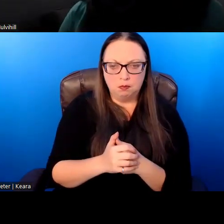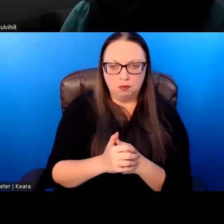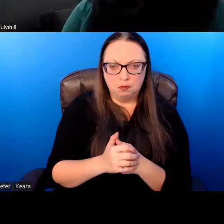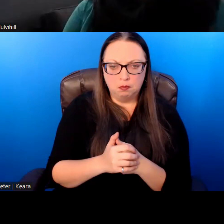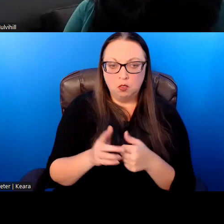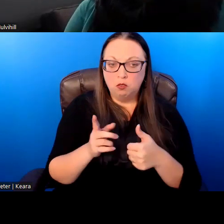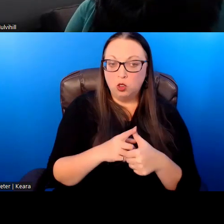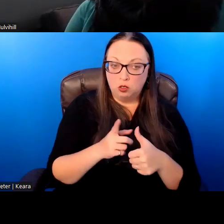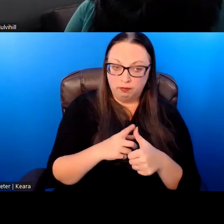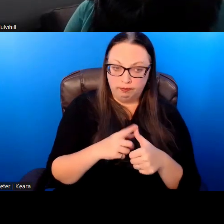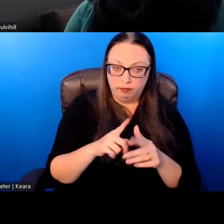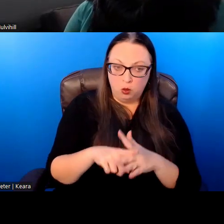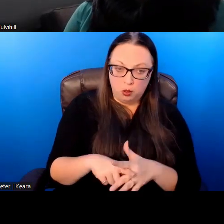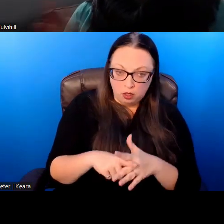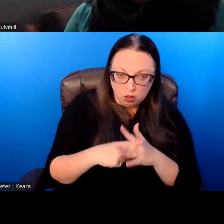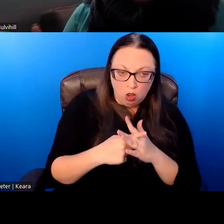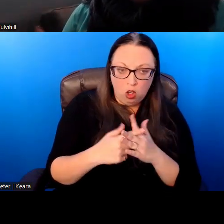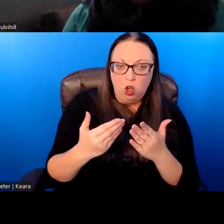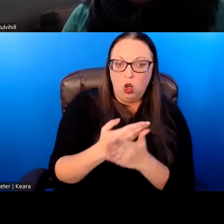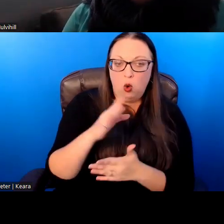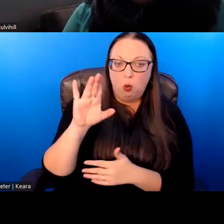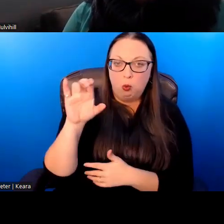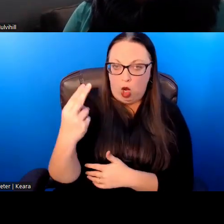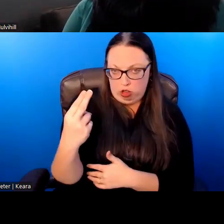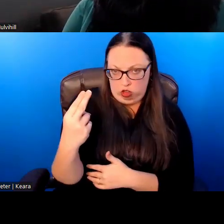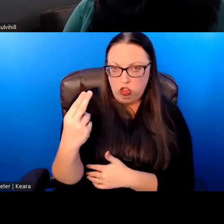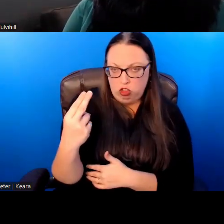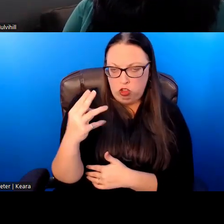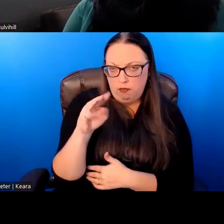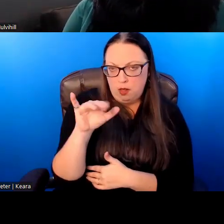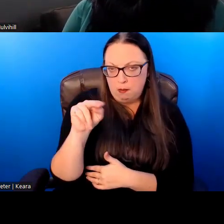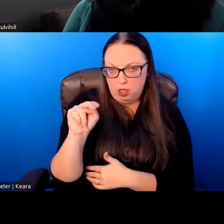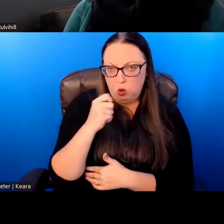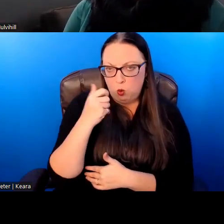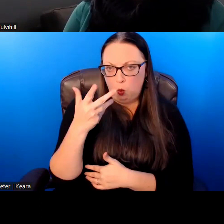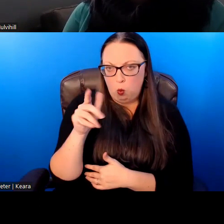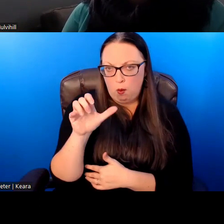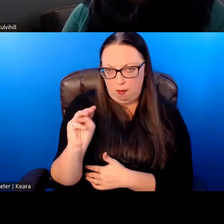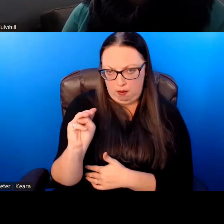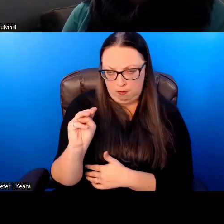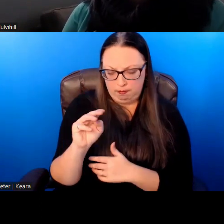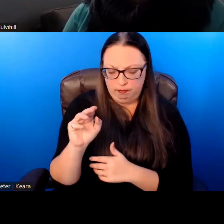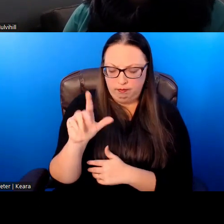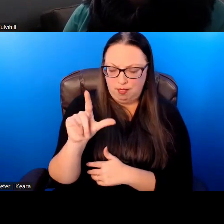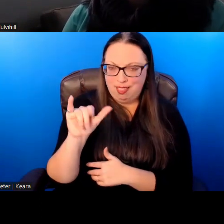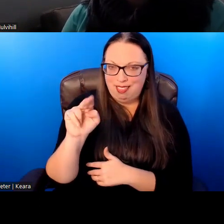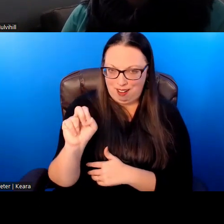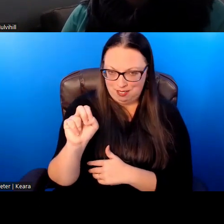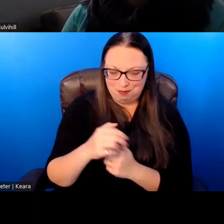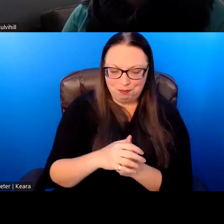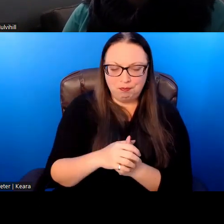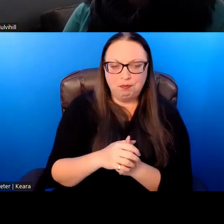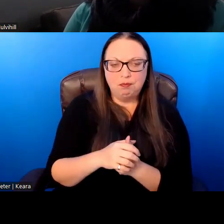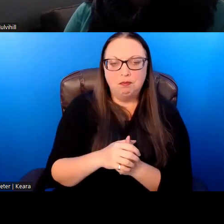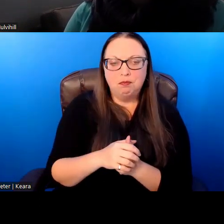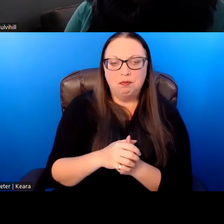So first, we initiated a new branch, if you will, of the Minnesota Warm Line. So we started that